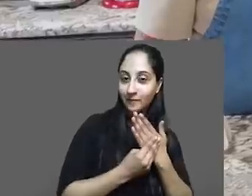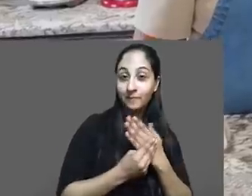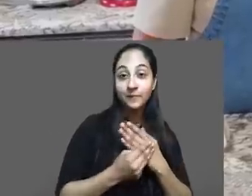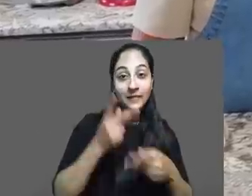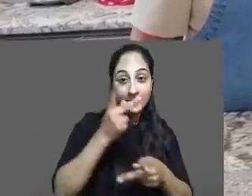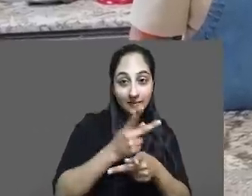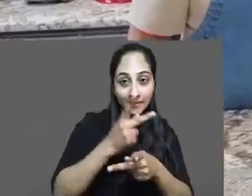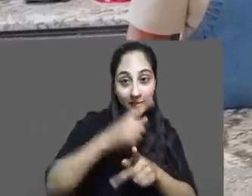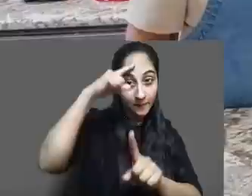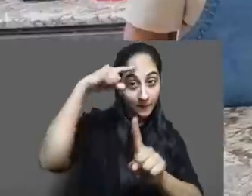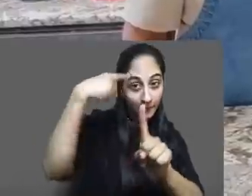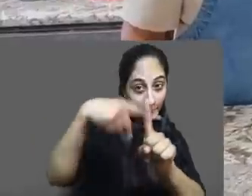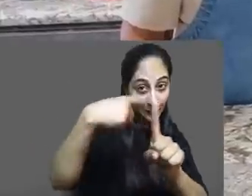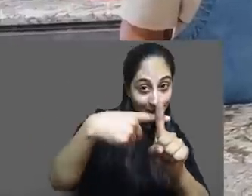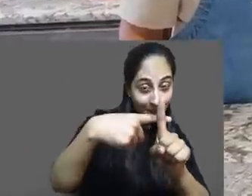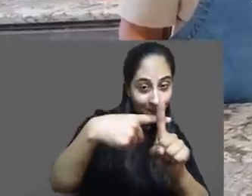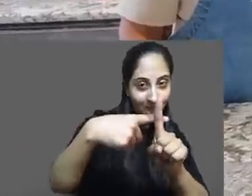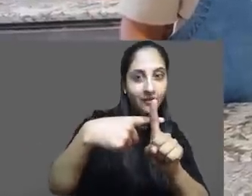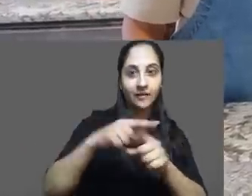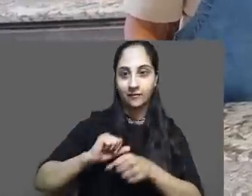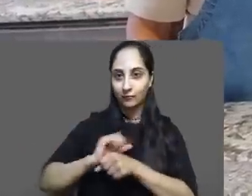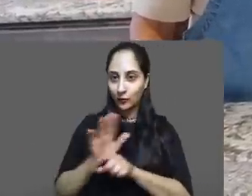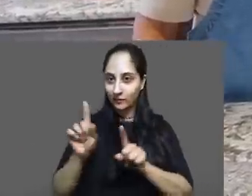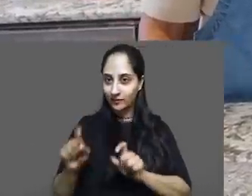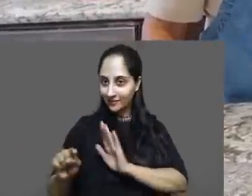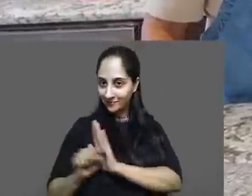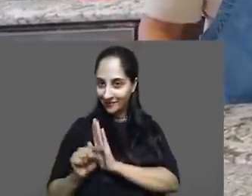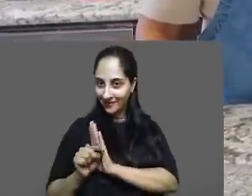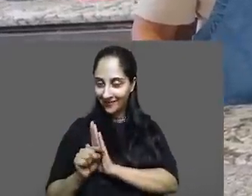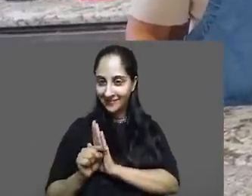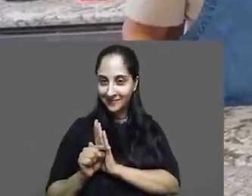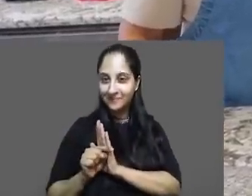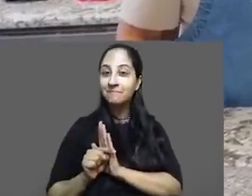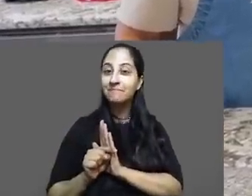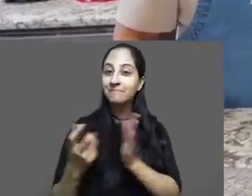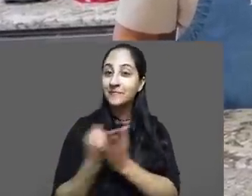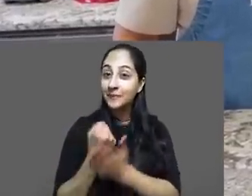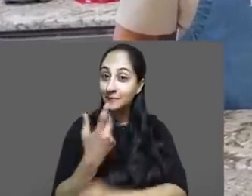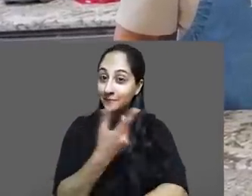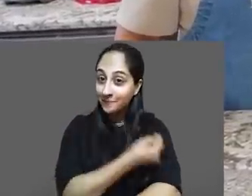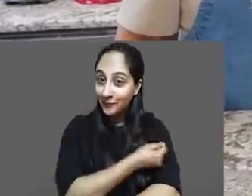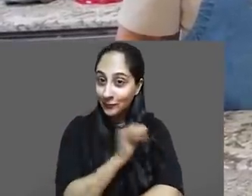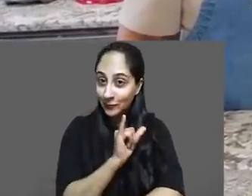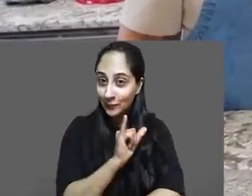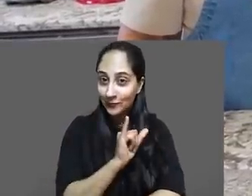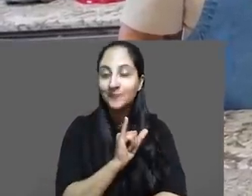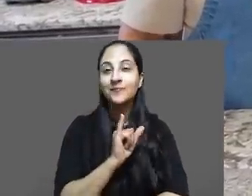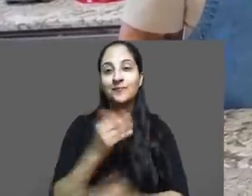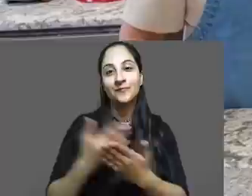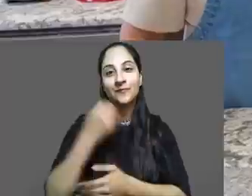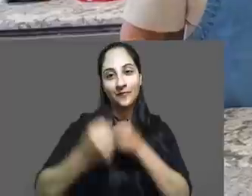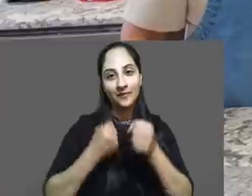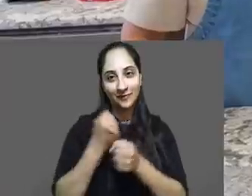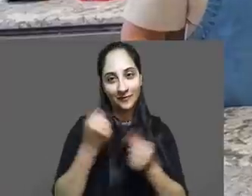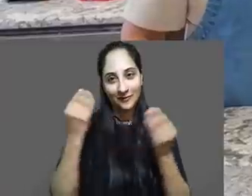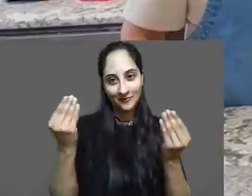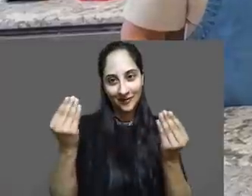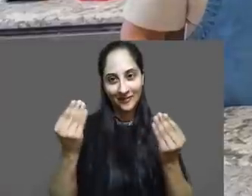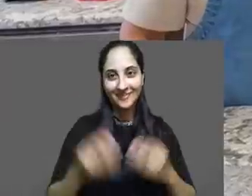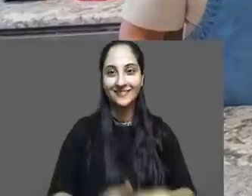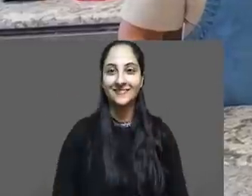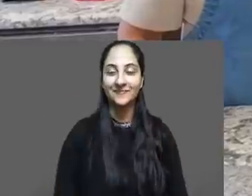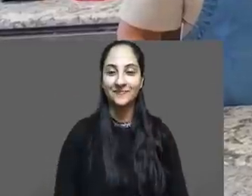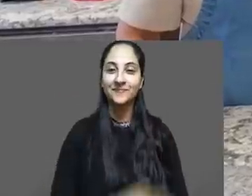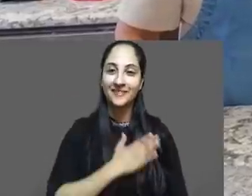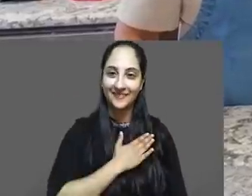Thank you for joining us on this Navroz edition of Cooking in Quarantine. Make sure you stay positive, test negative, get your vaccines,